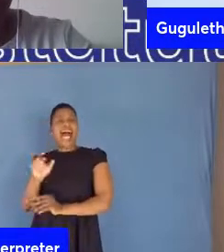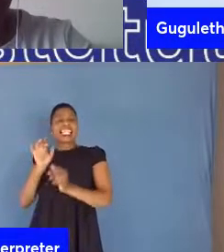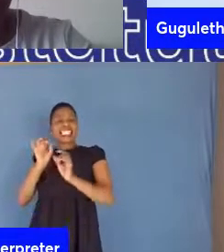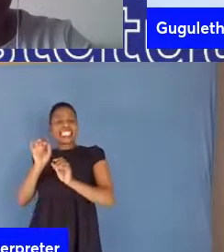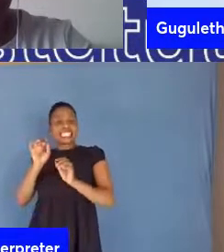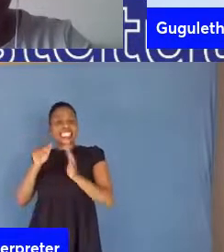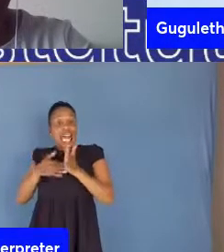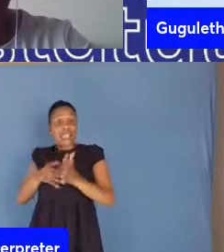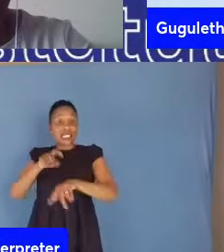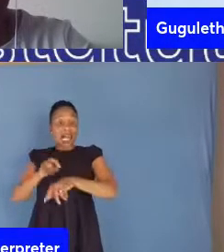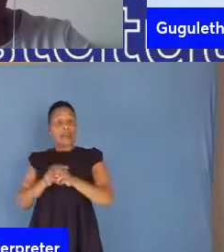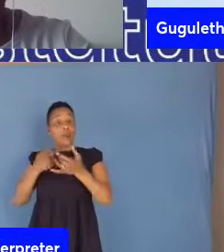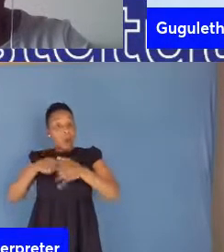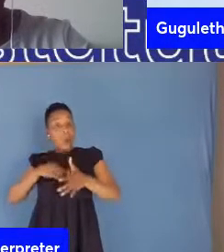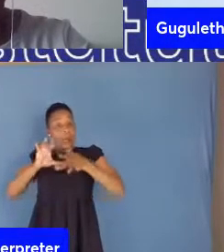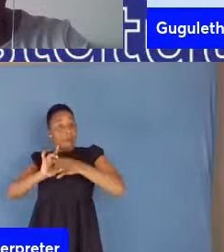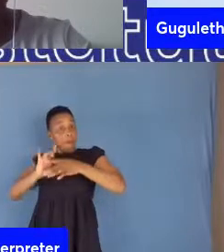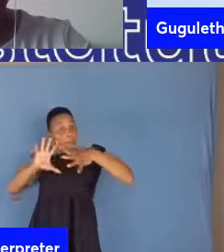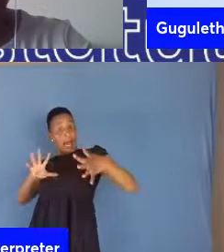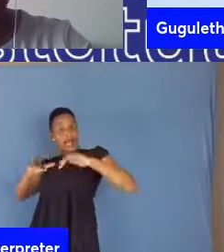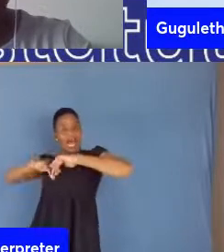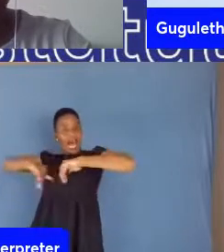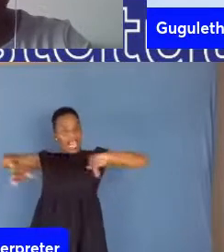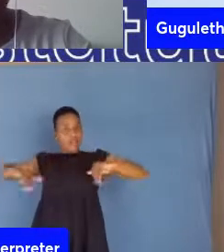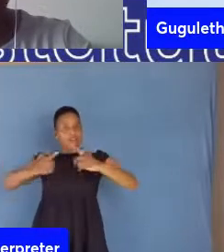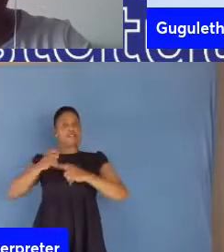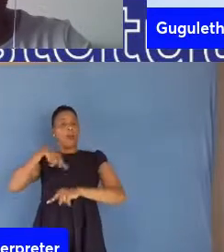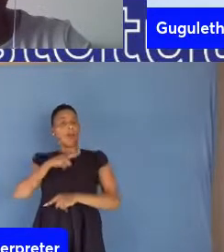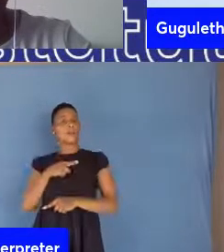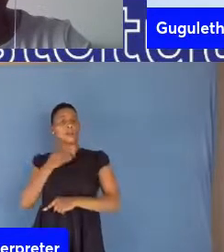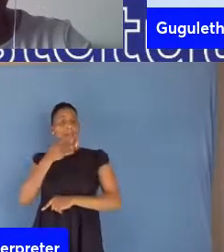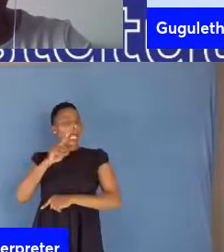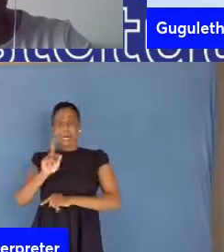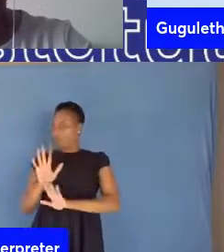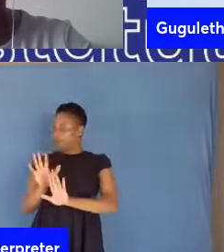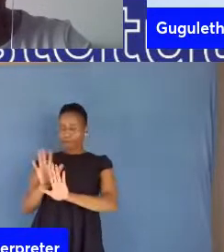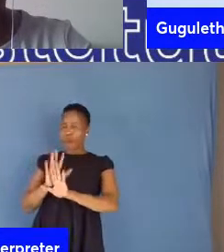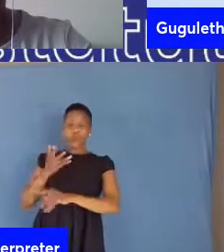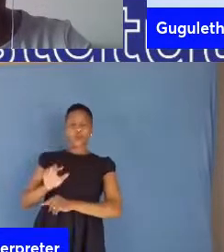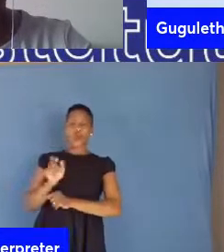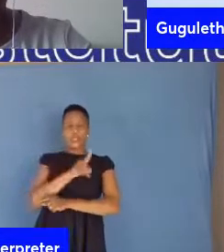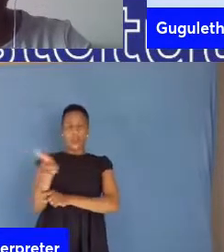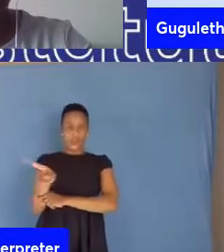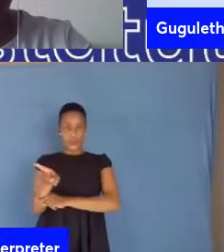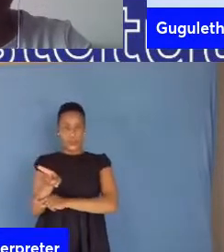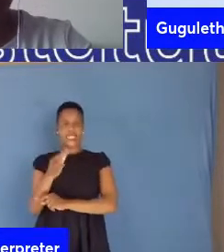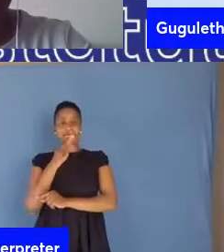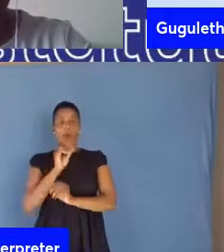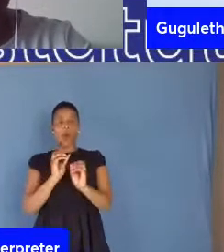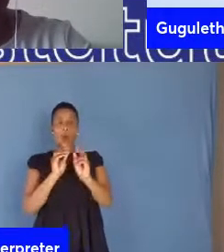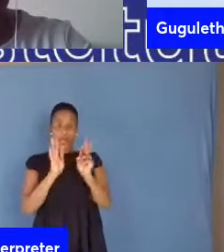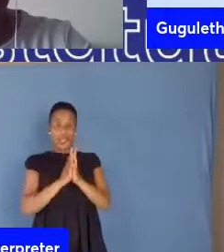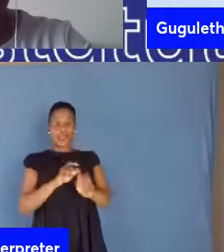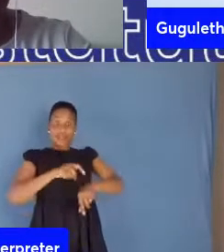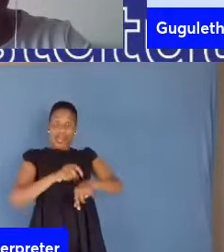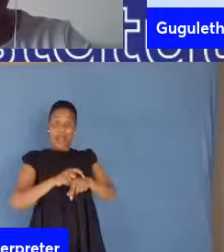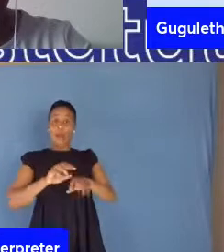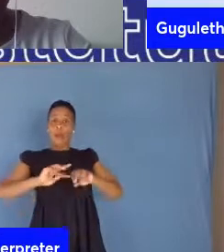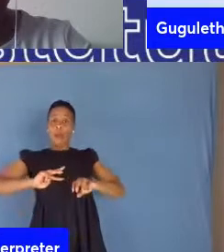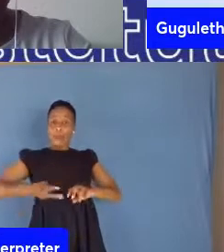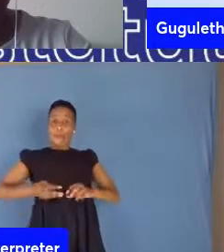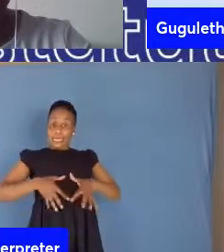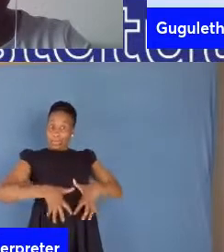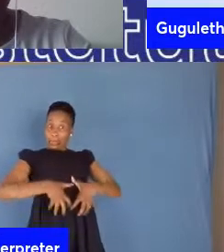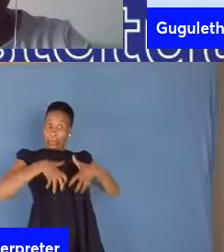until we assume a responsible sense that says, okay, cool, when women are like angry at men or